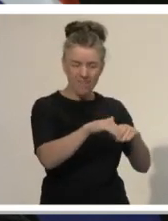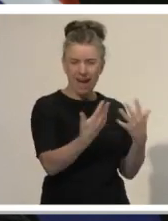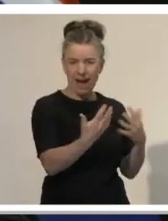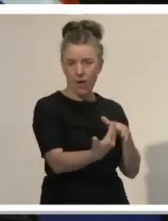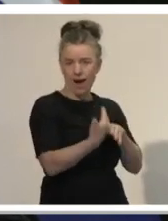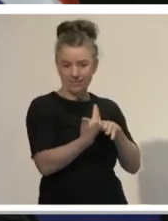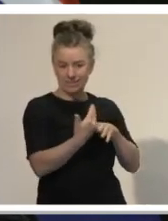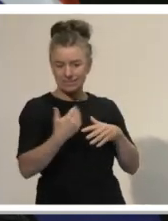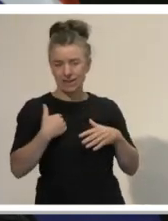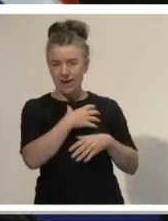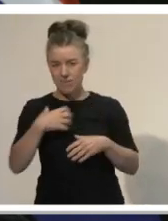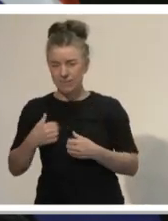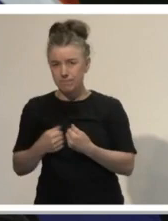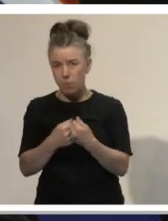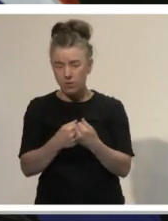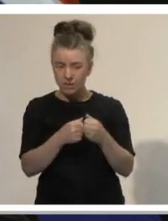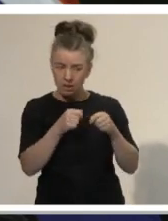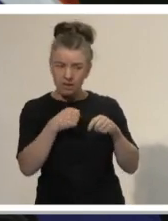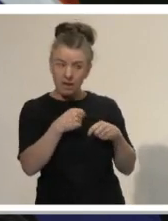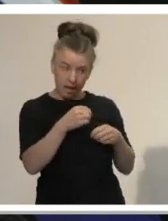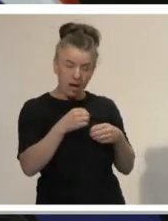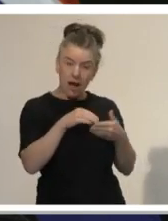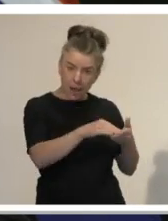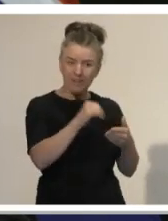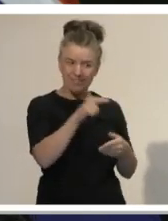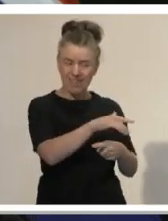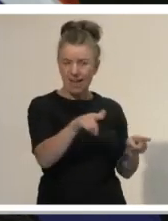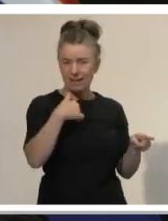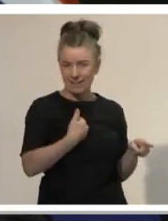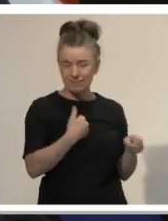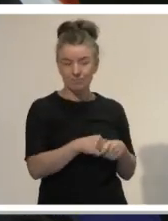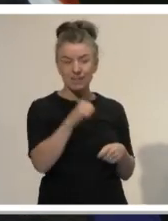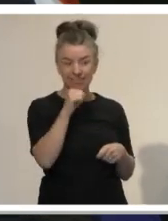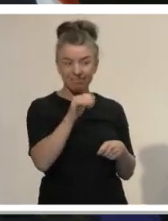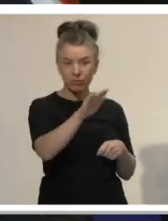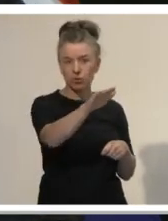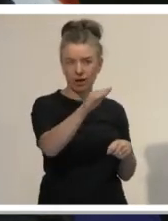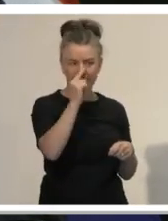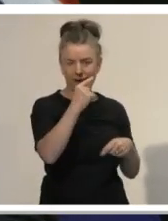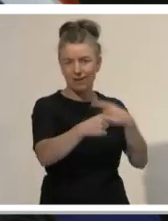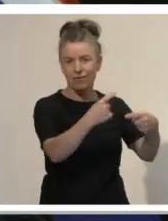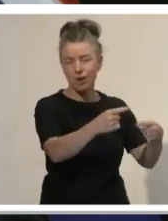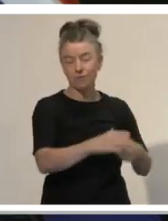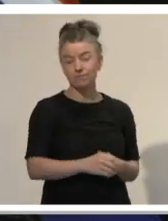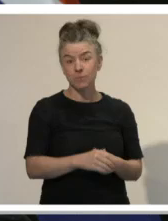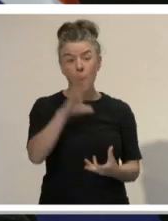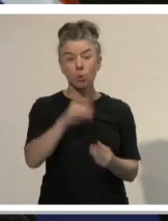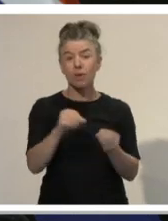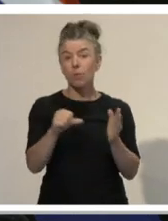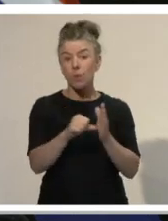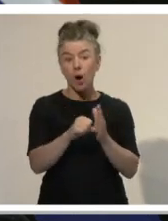assistance is on the basis of their needs and future viability. The direct cost of this package is $50 million.